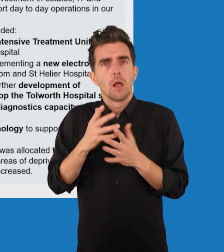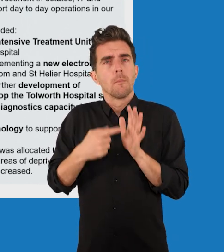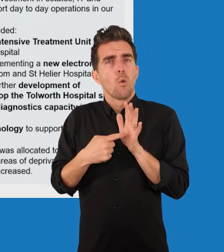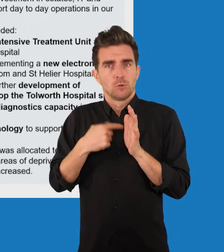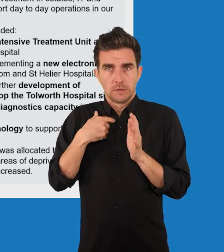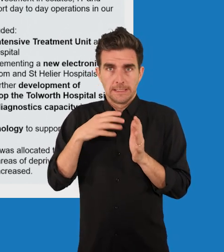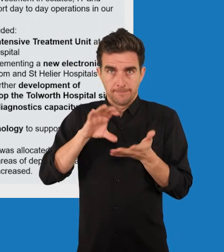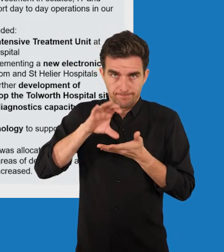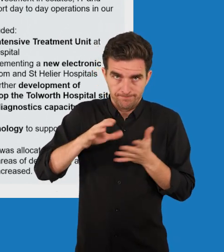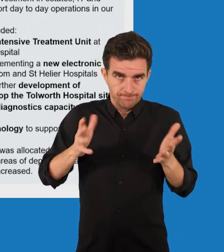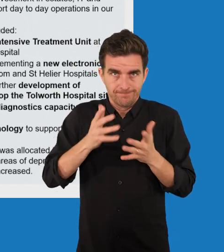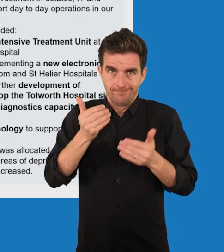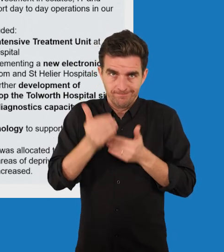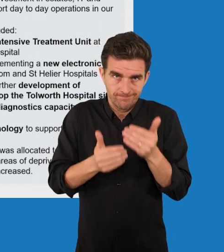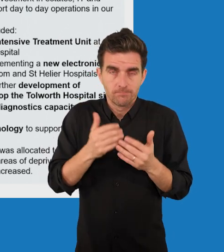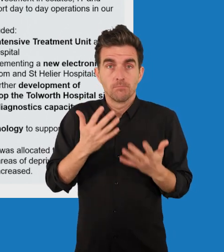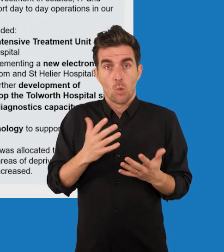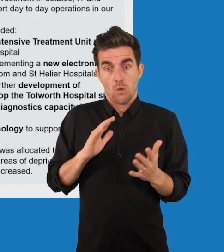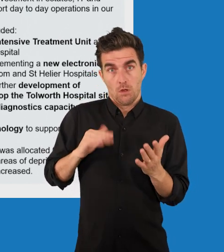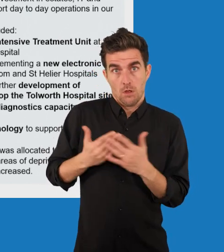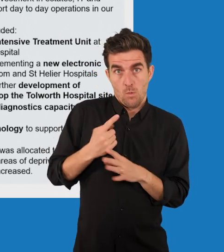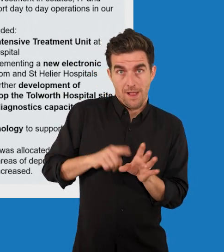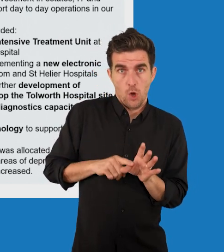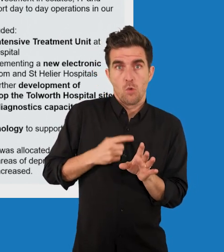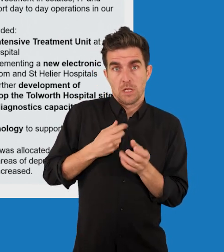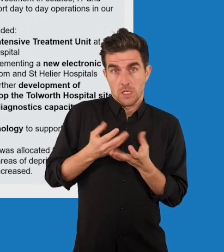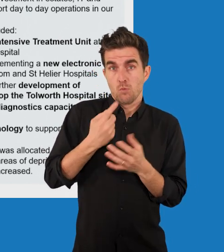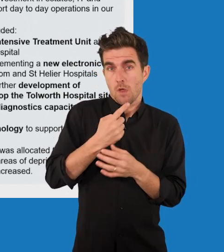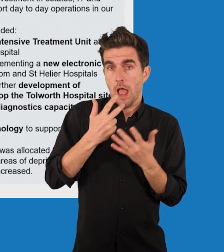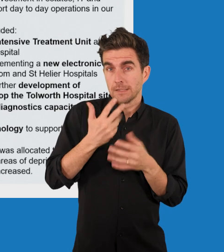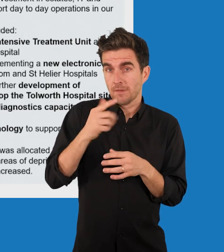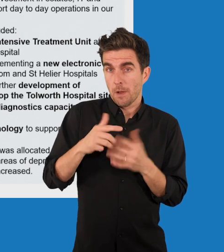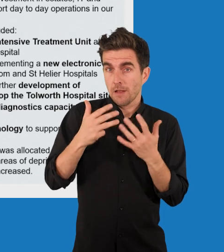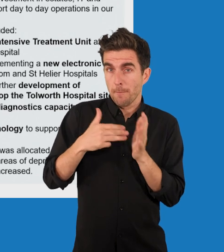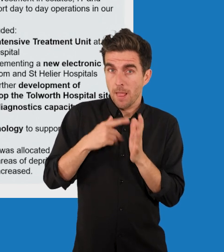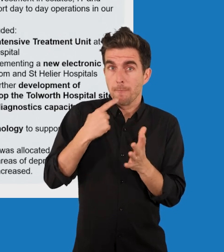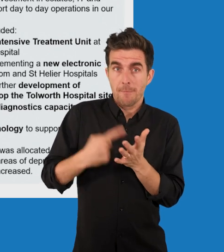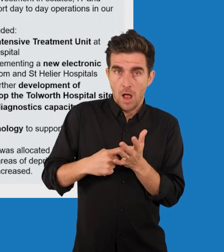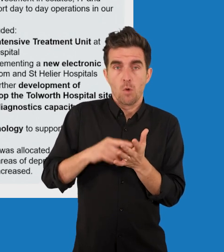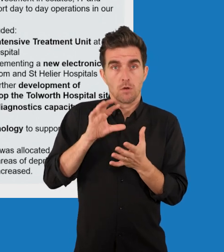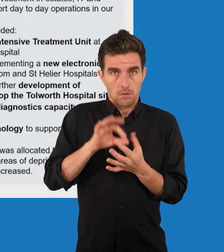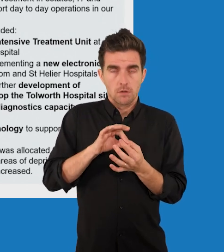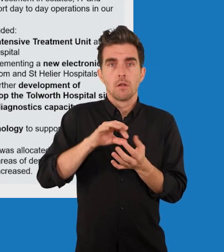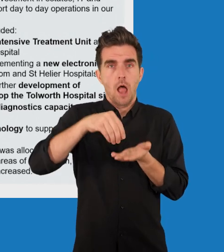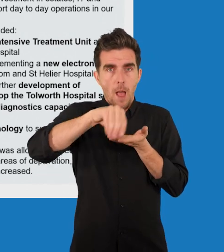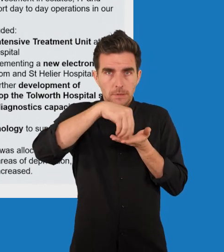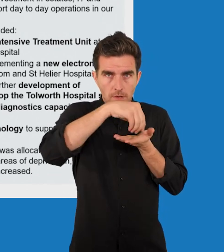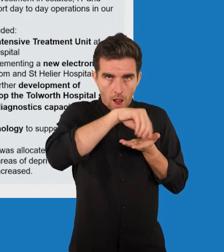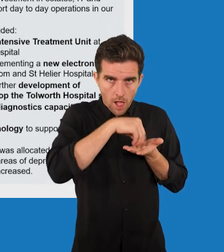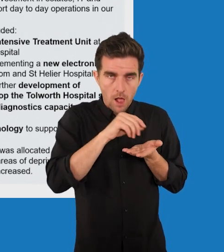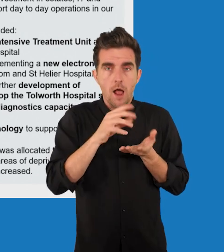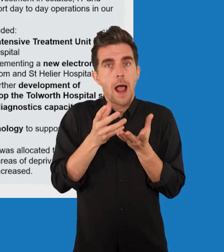really important that we invest in this as we go forwards. Within the year, we spent £185.9 million on our